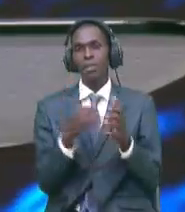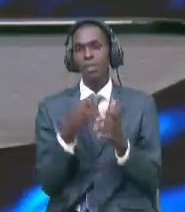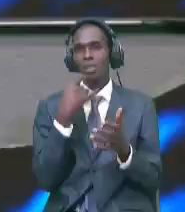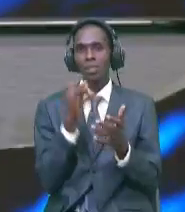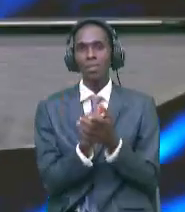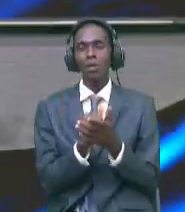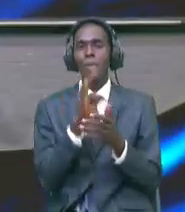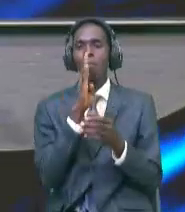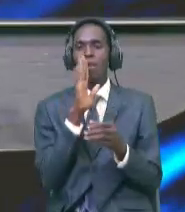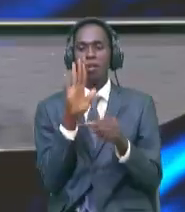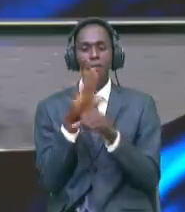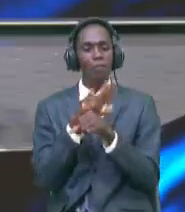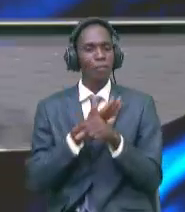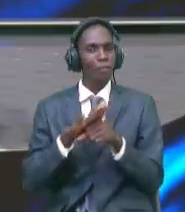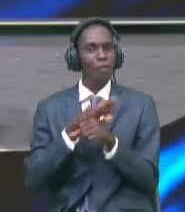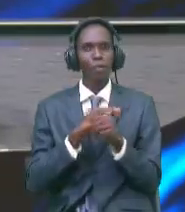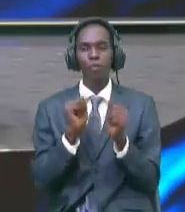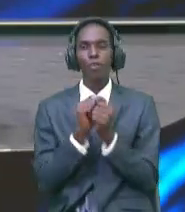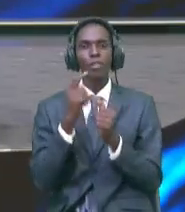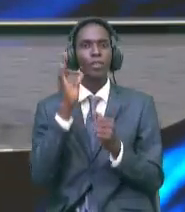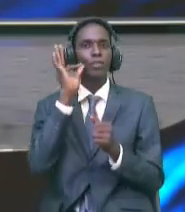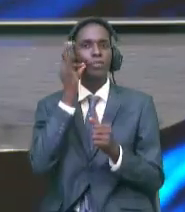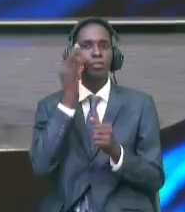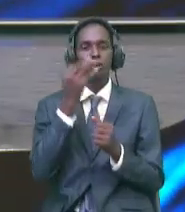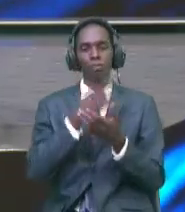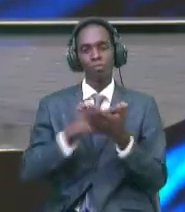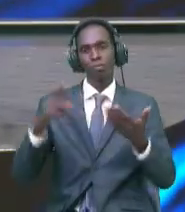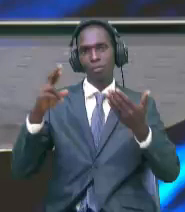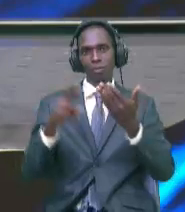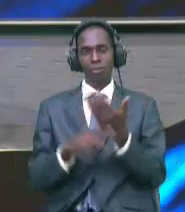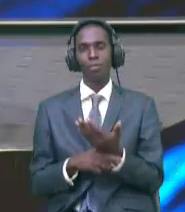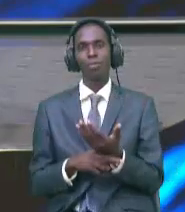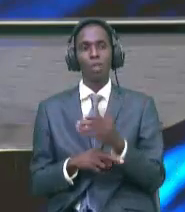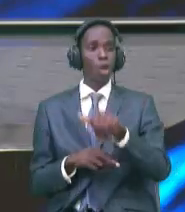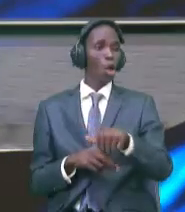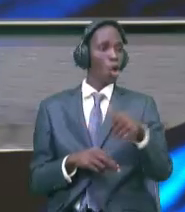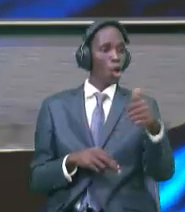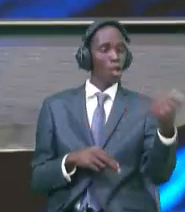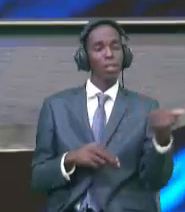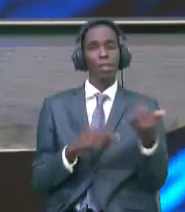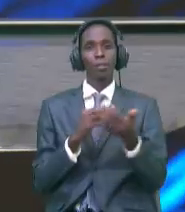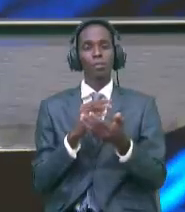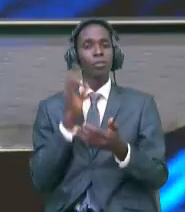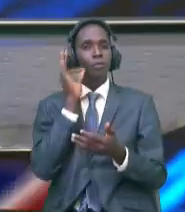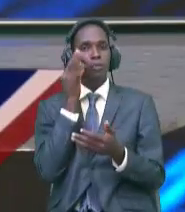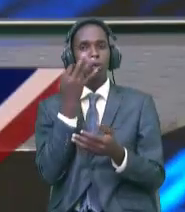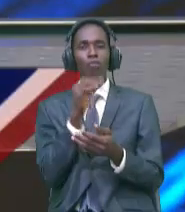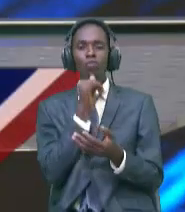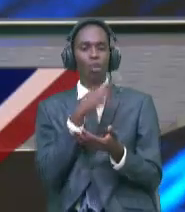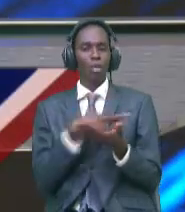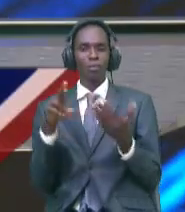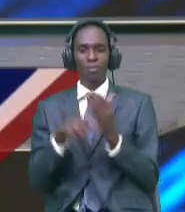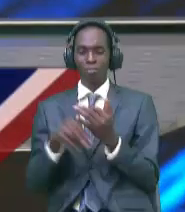being filled with the fruits of righteousness. All the other fruits of unrighteousness, of